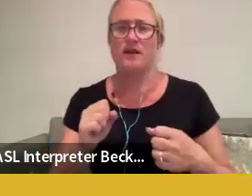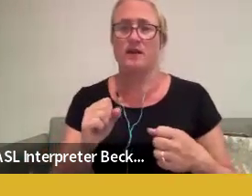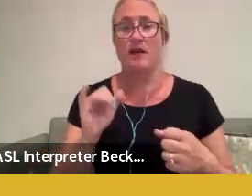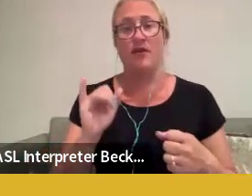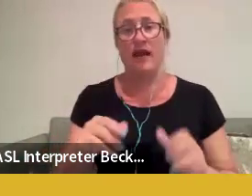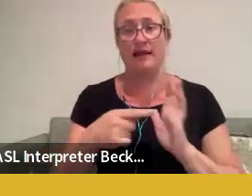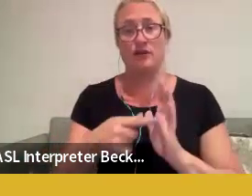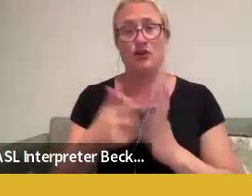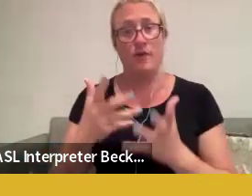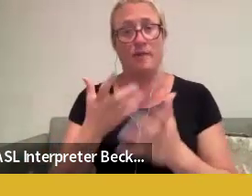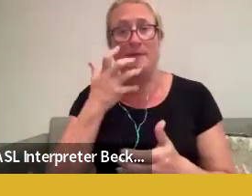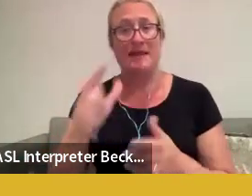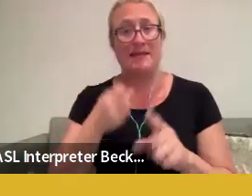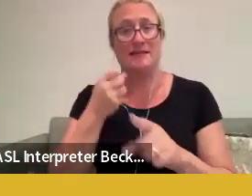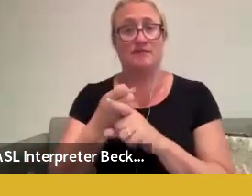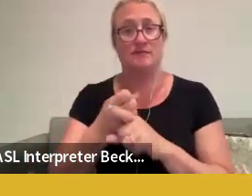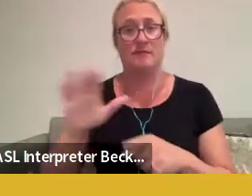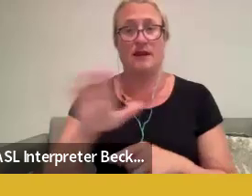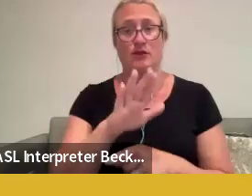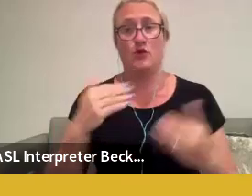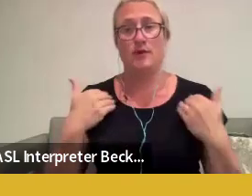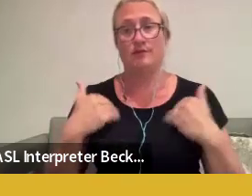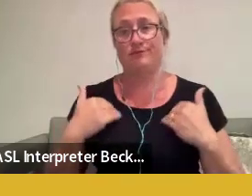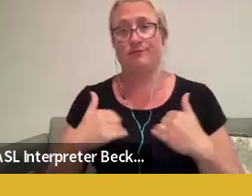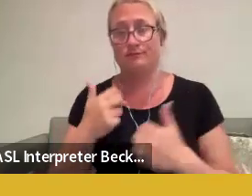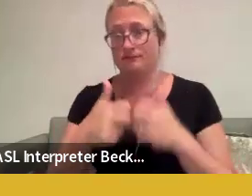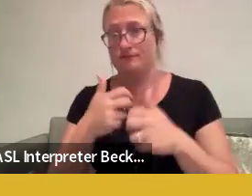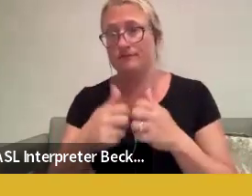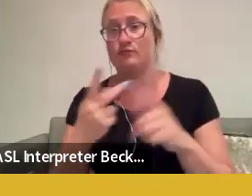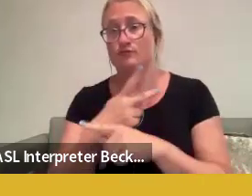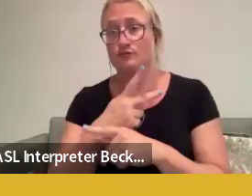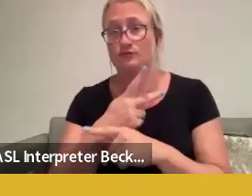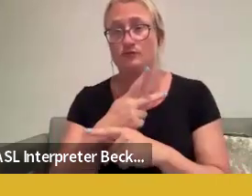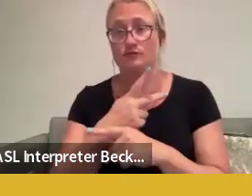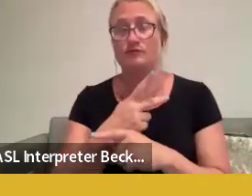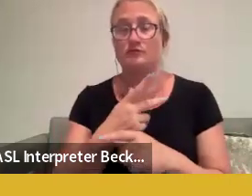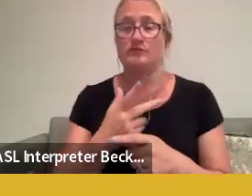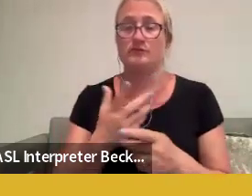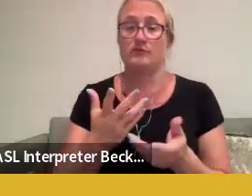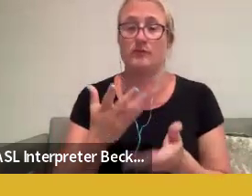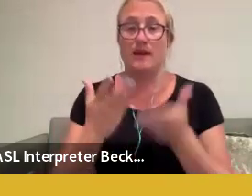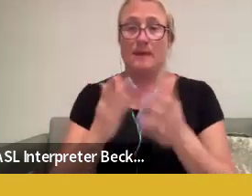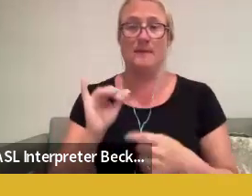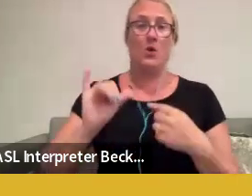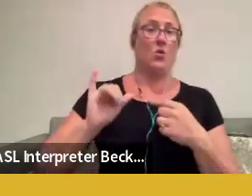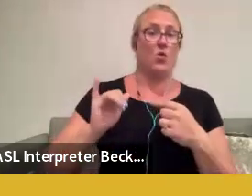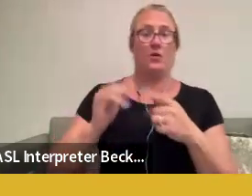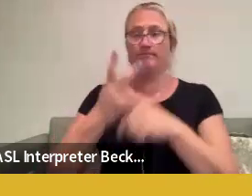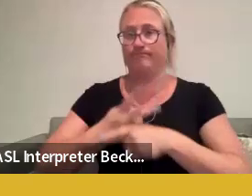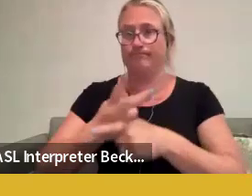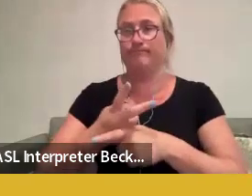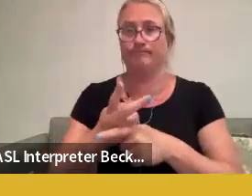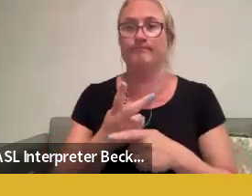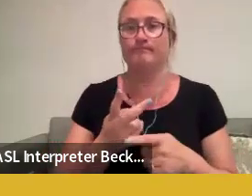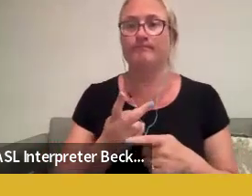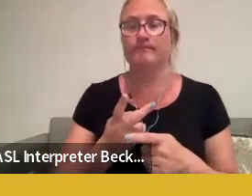indication that the heat is affecting your already pre-existing lung condition. And you might need to take extra precautions,